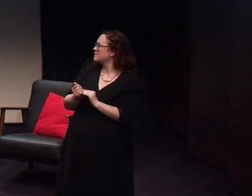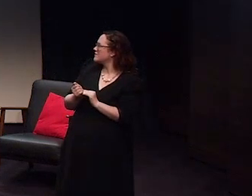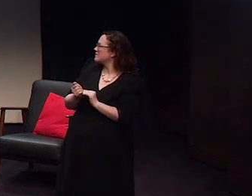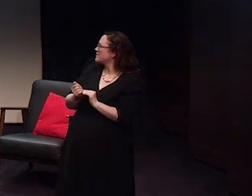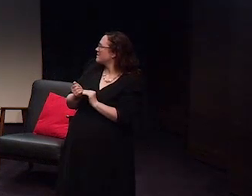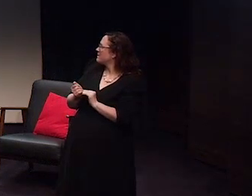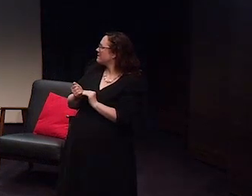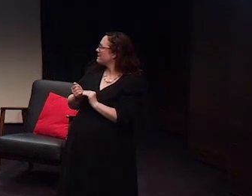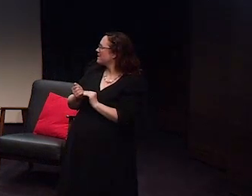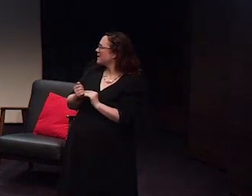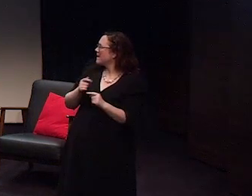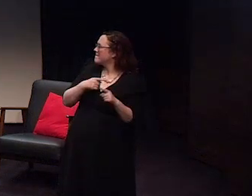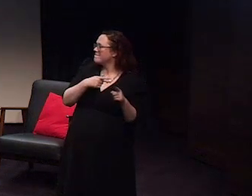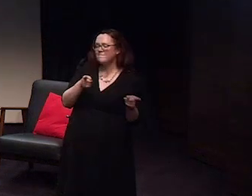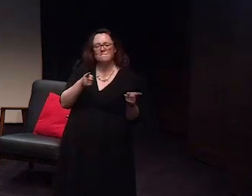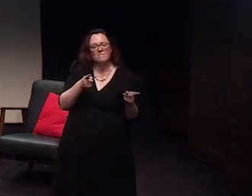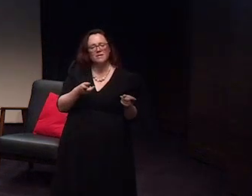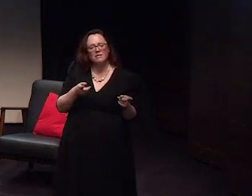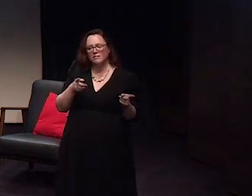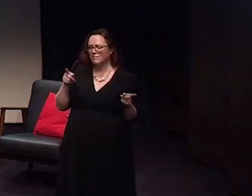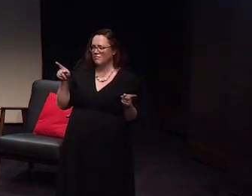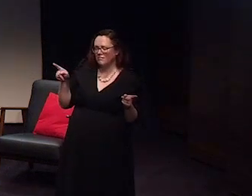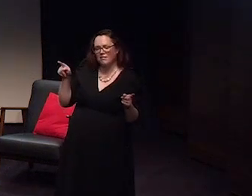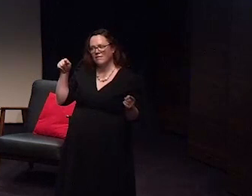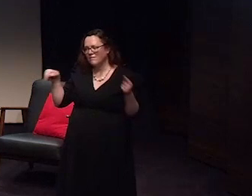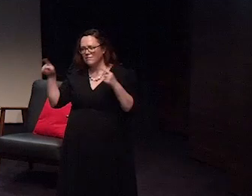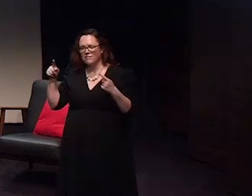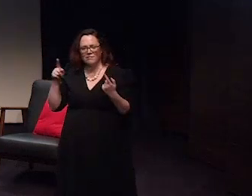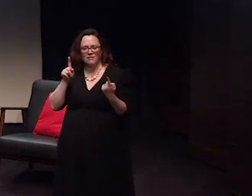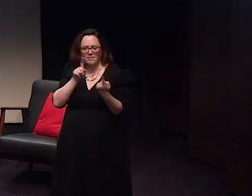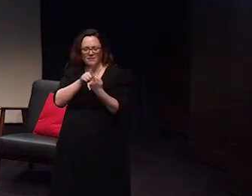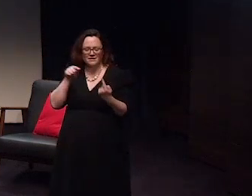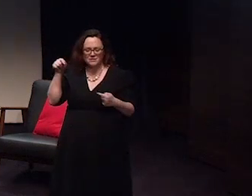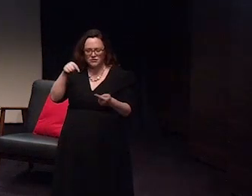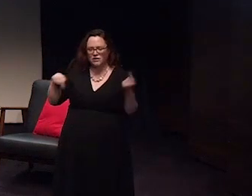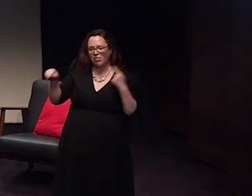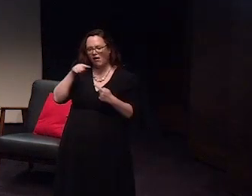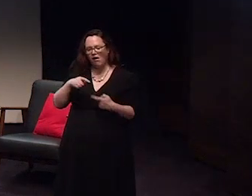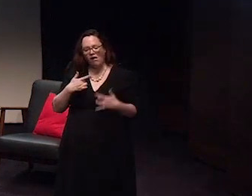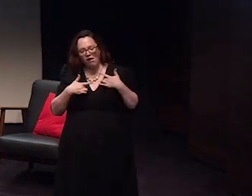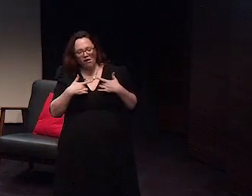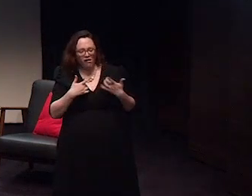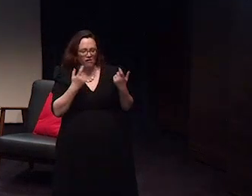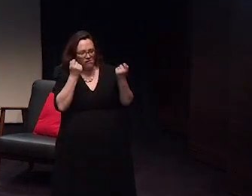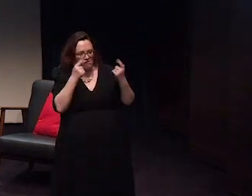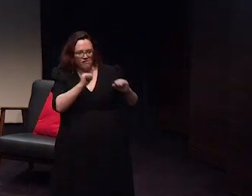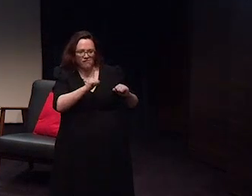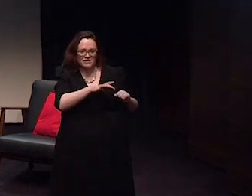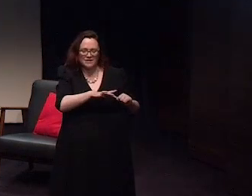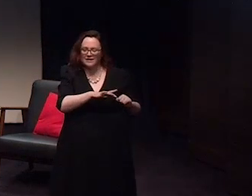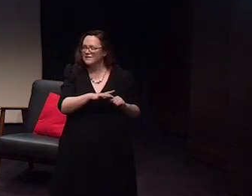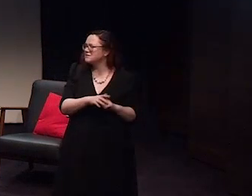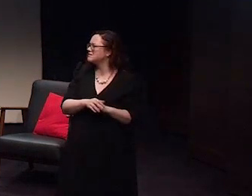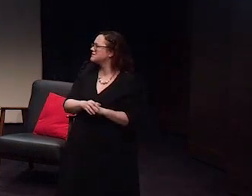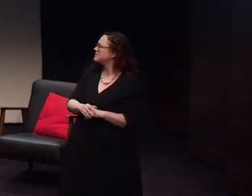the EMD for discovering the people behind the voices. The second event was the generalization of the use of live video during